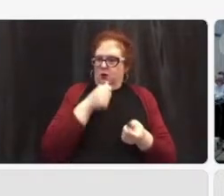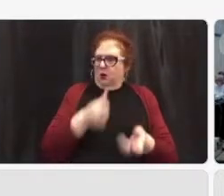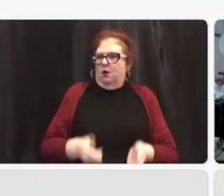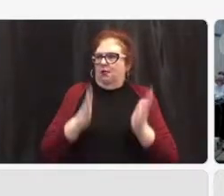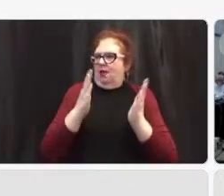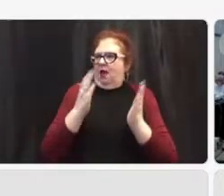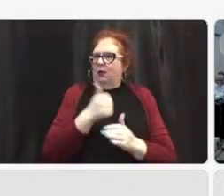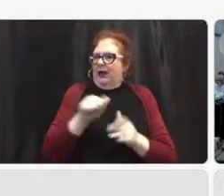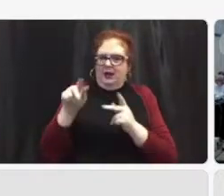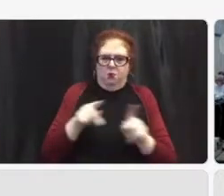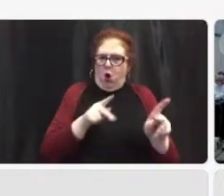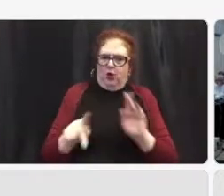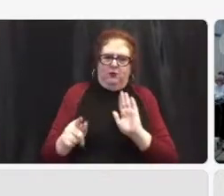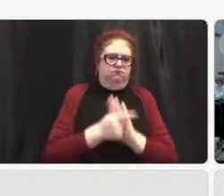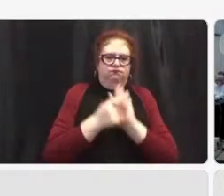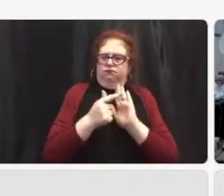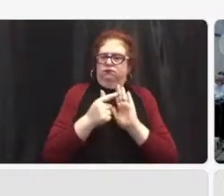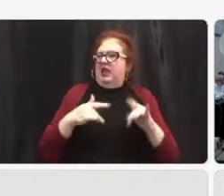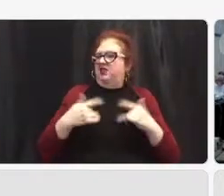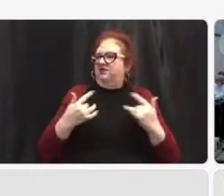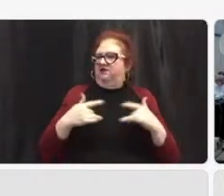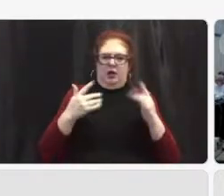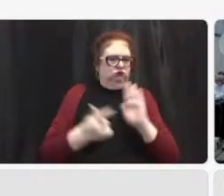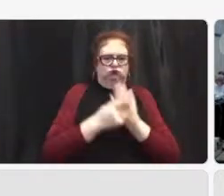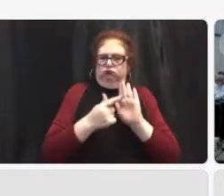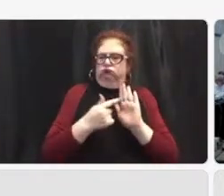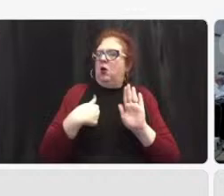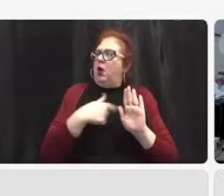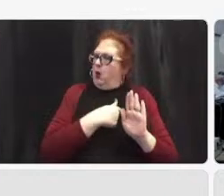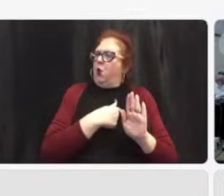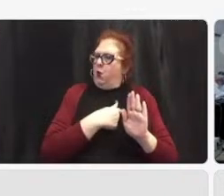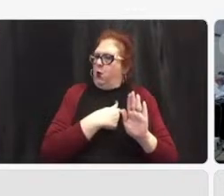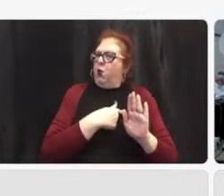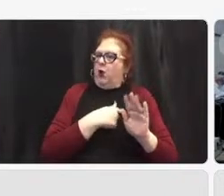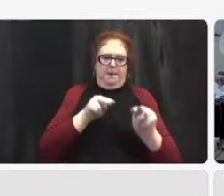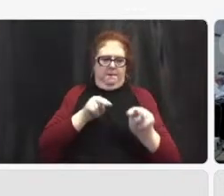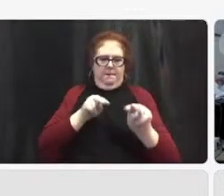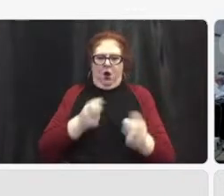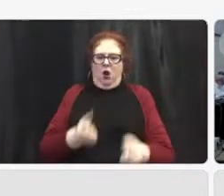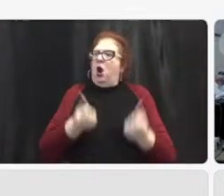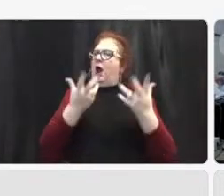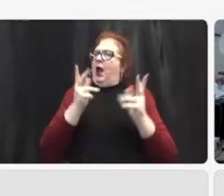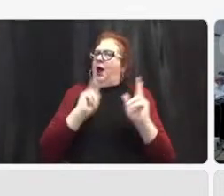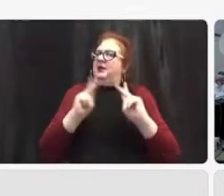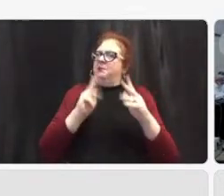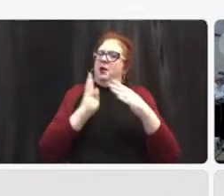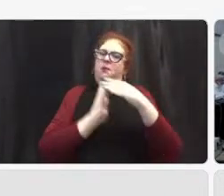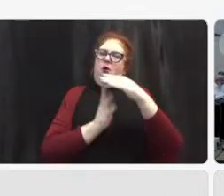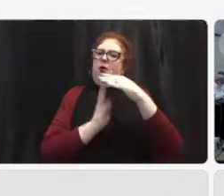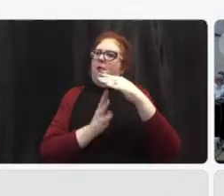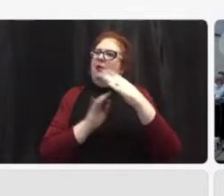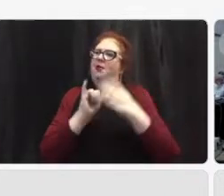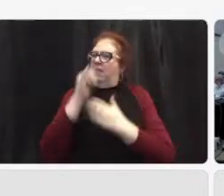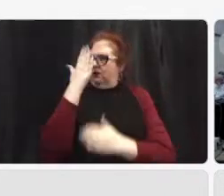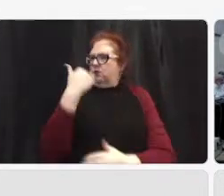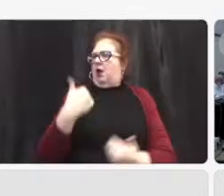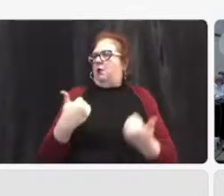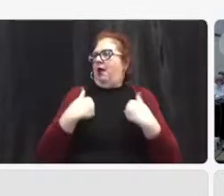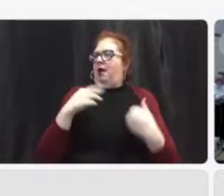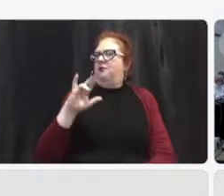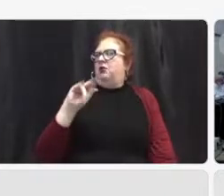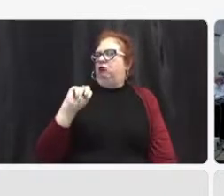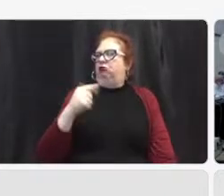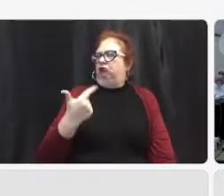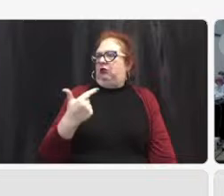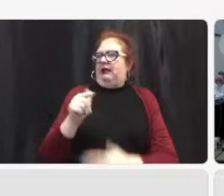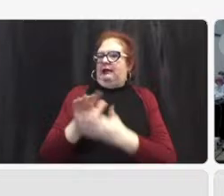events. We monitor the number of people coming into the home actively. That's why there are Ring cameras at every single entrance to the